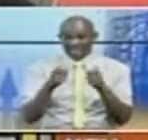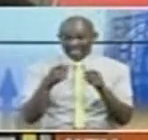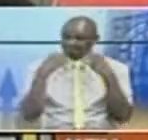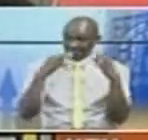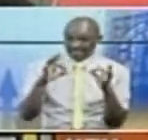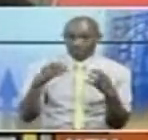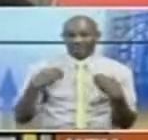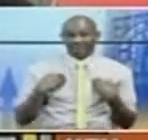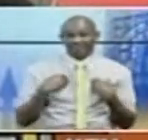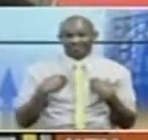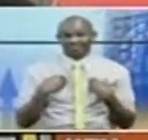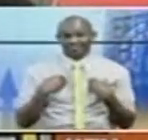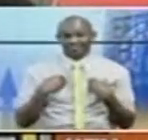the